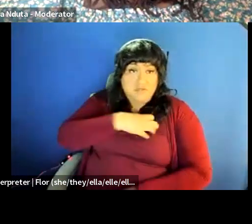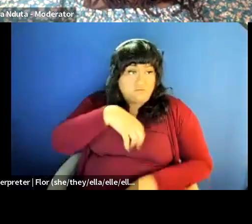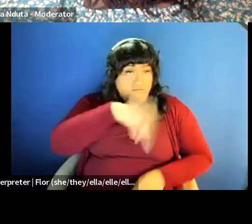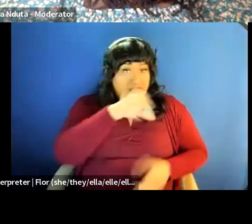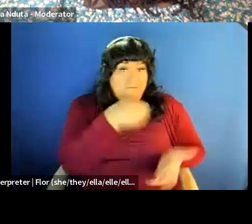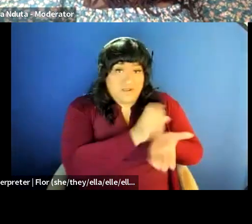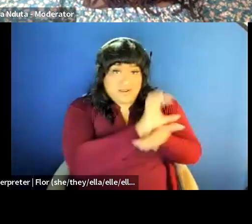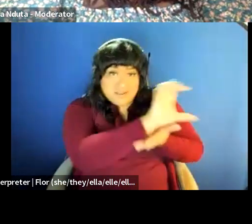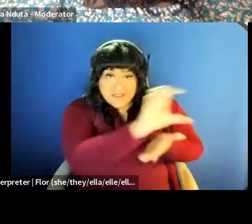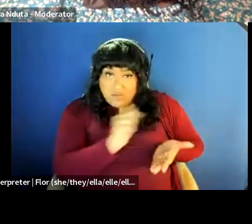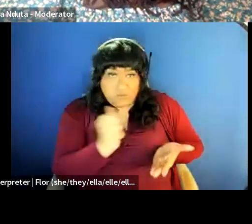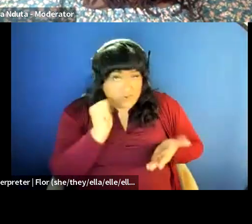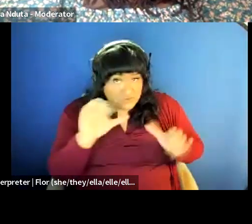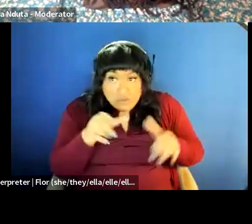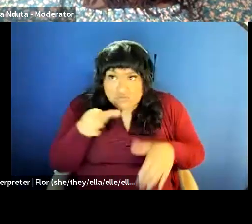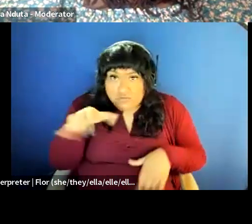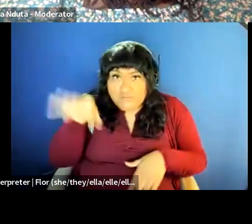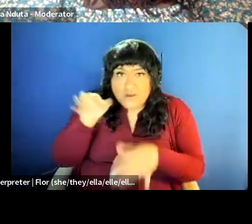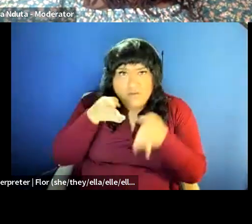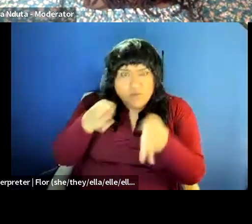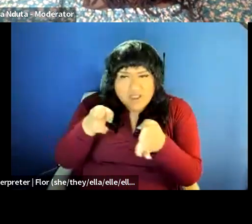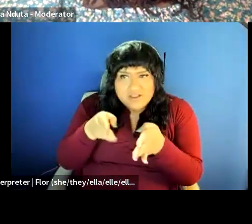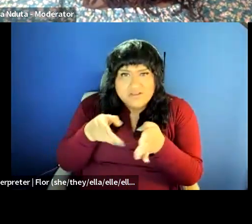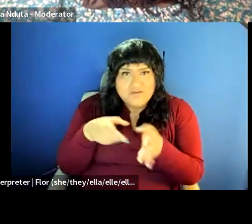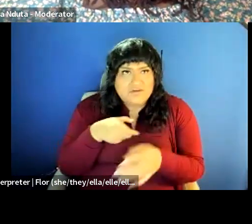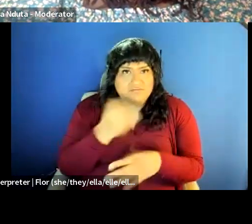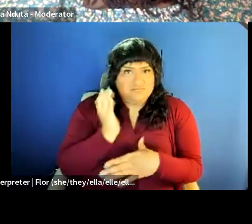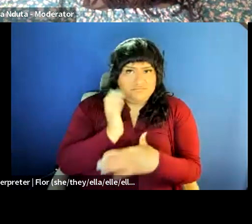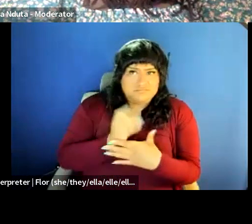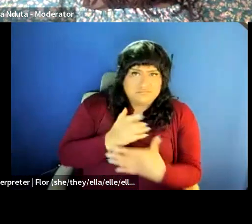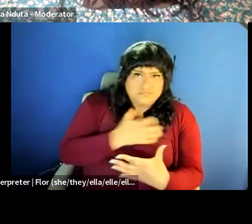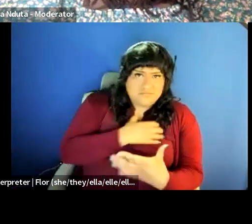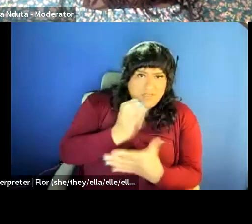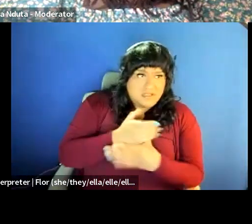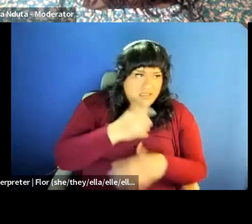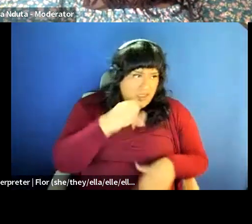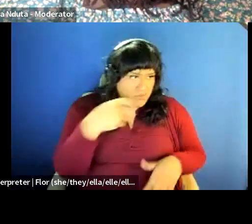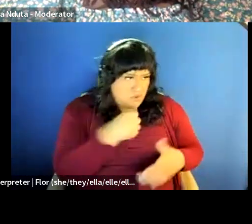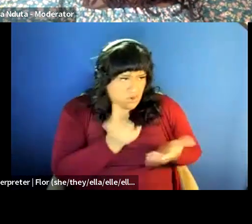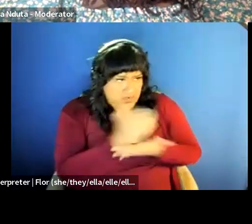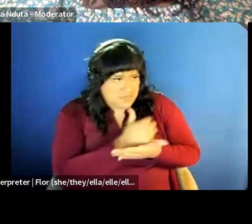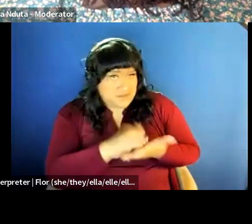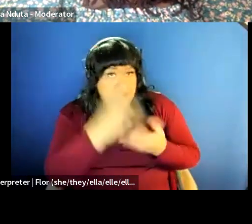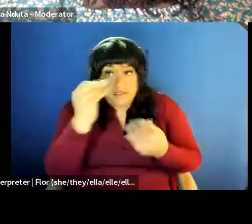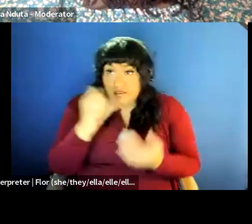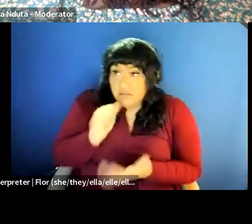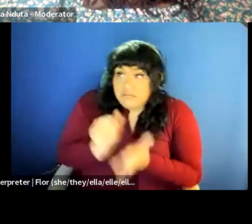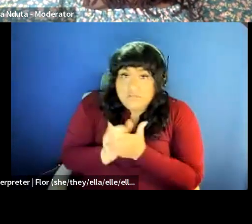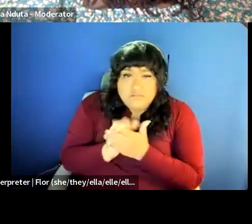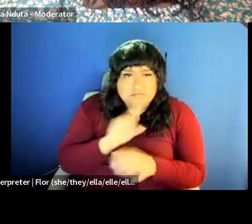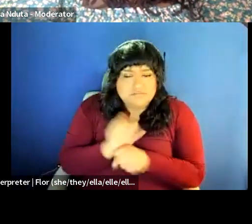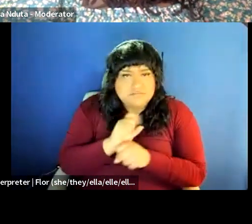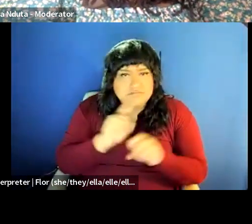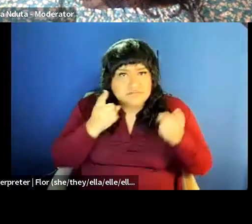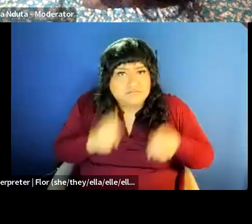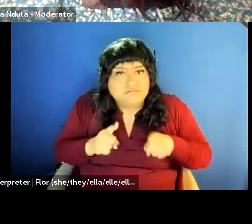wouldn't do that. I was like, so you found a way to fund a way? They're like, yeah, we don't collect that data. And I was like, it's not impossible. And it's like, ask